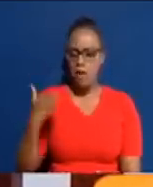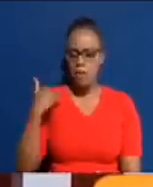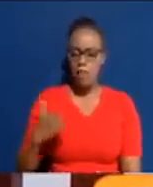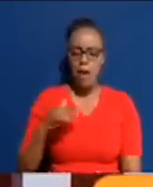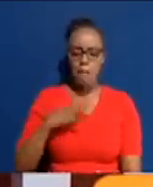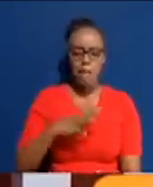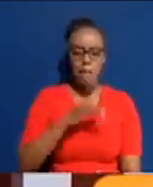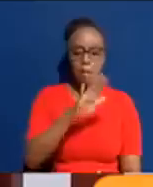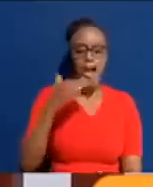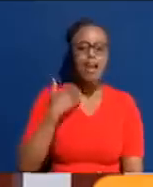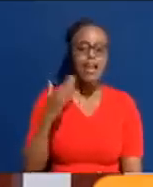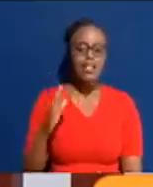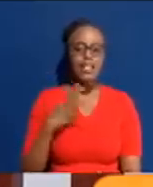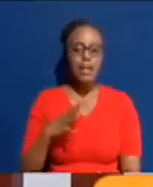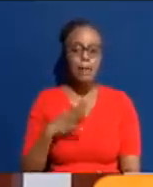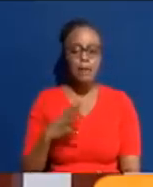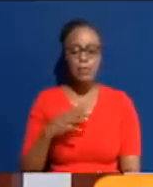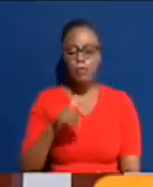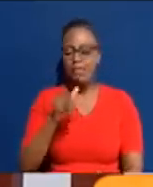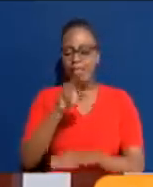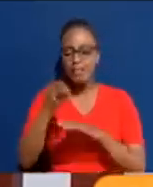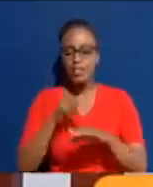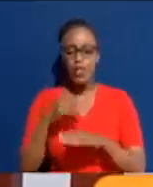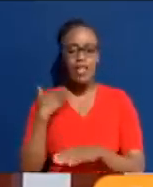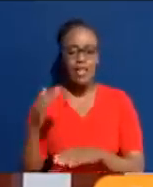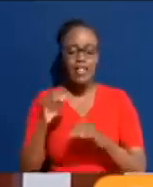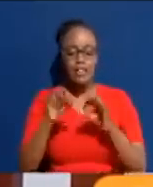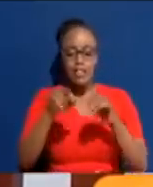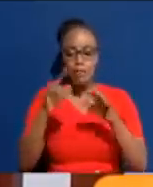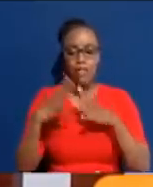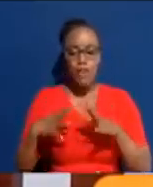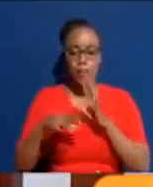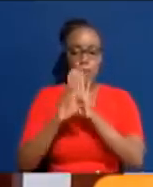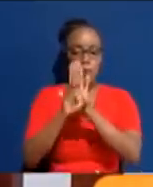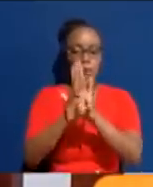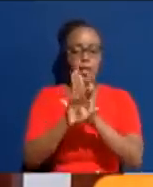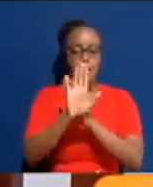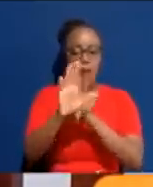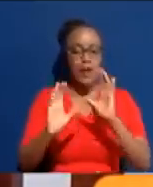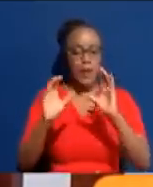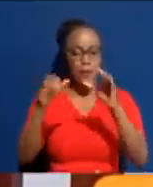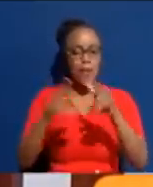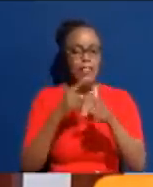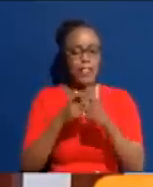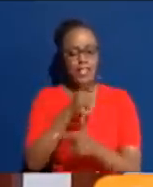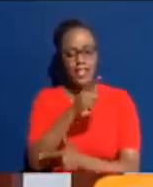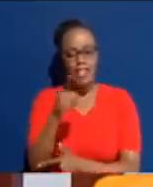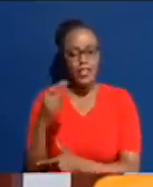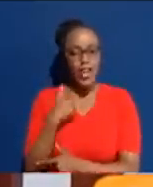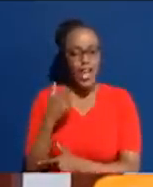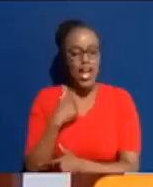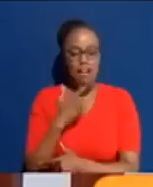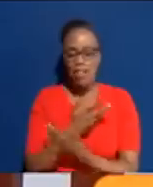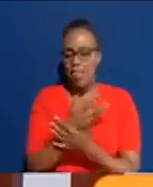own people. They are disliked by the rest of the nation. If they are the ones representing your community, then you are left without any